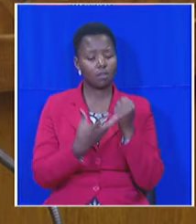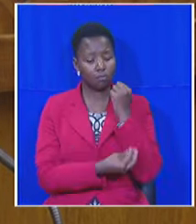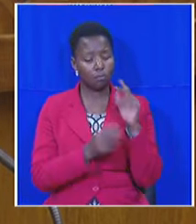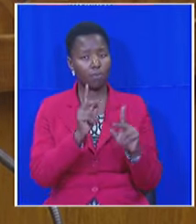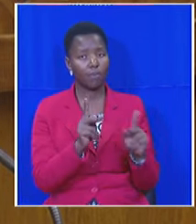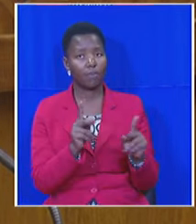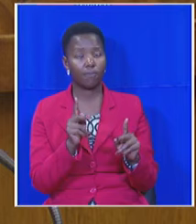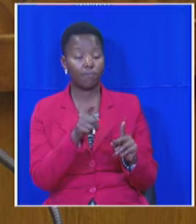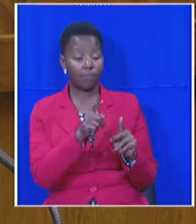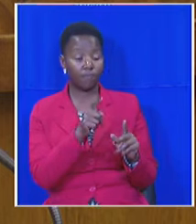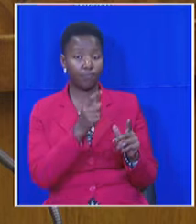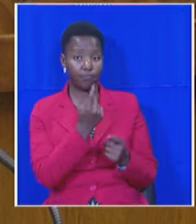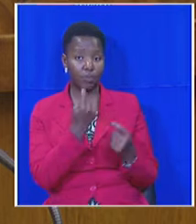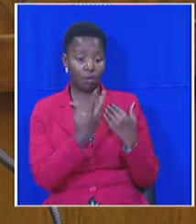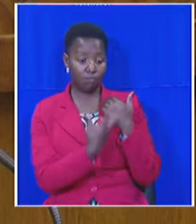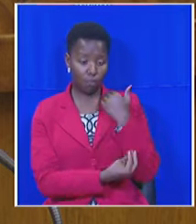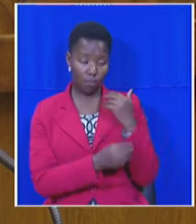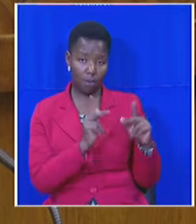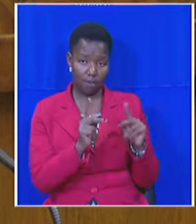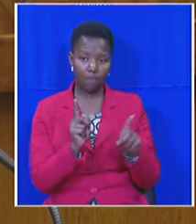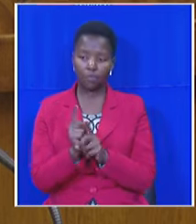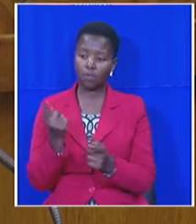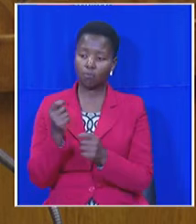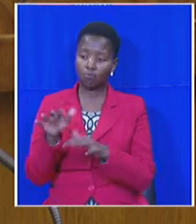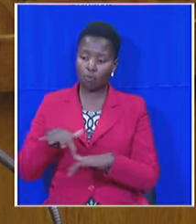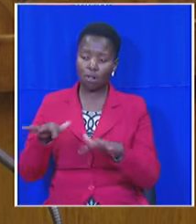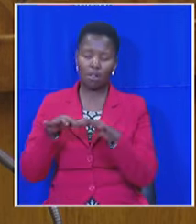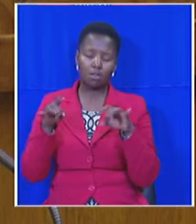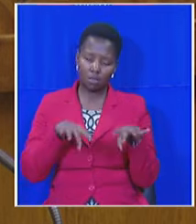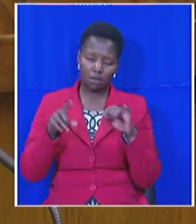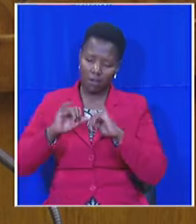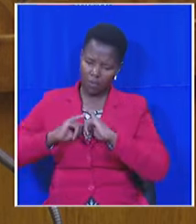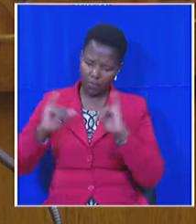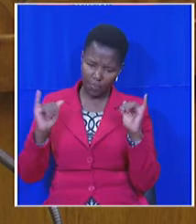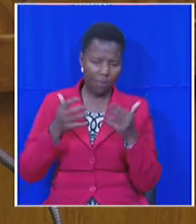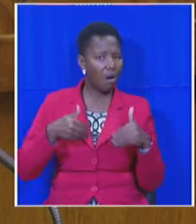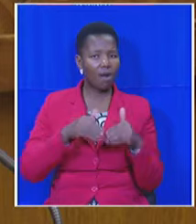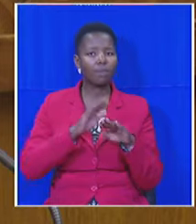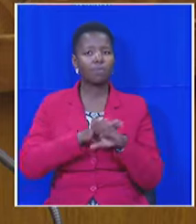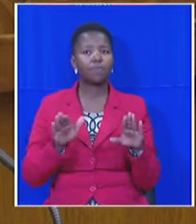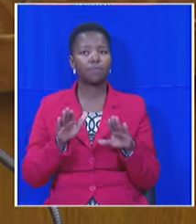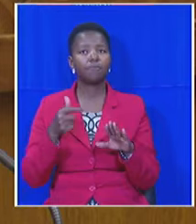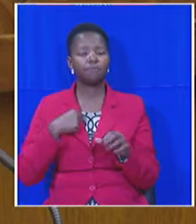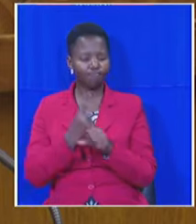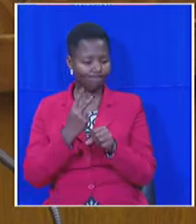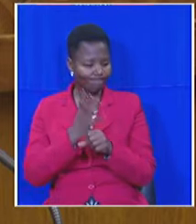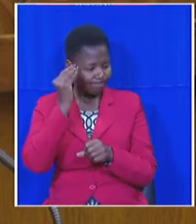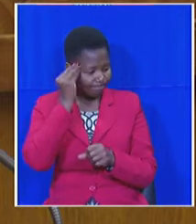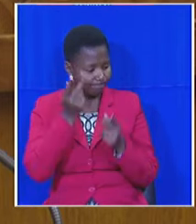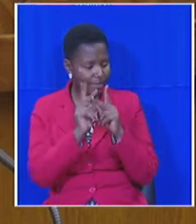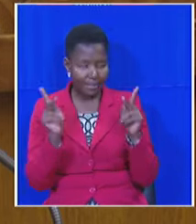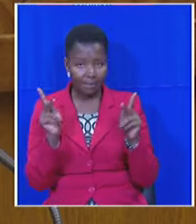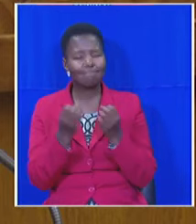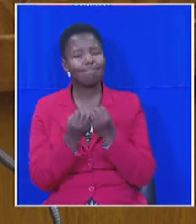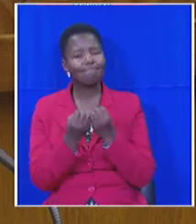the disadvantaged that will suffer disproportionately far more than us. So it's in our national interest. Many other countries facing similar